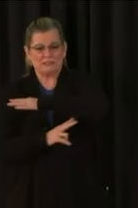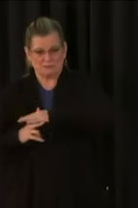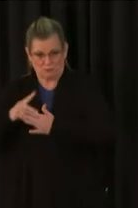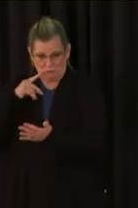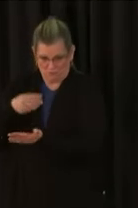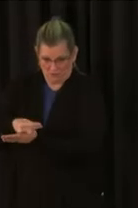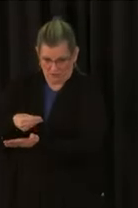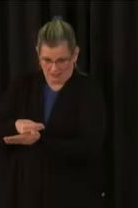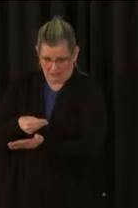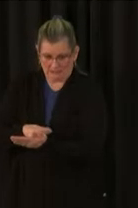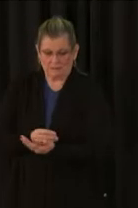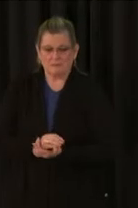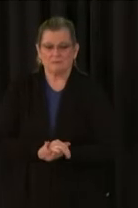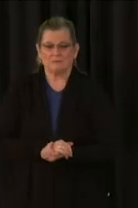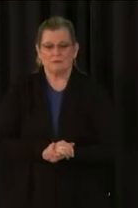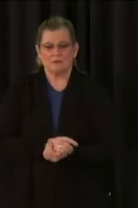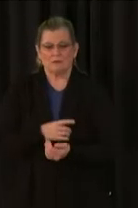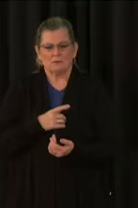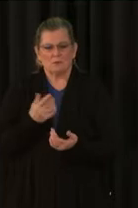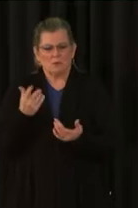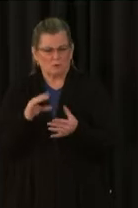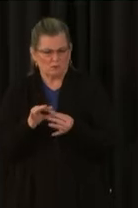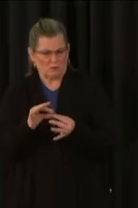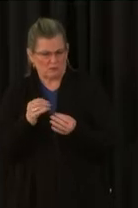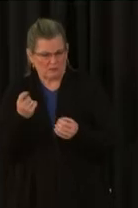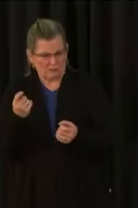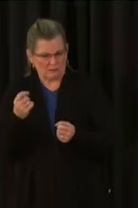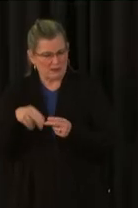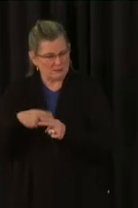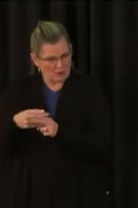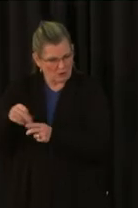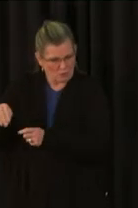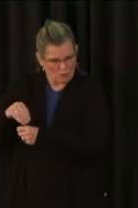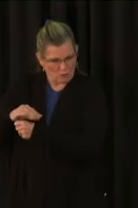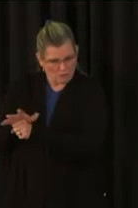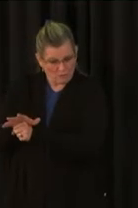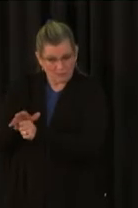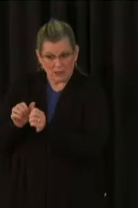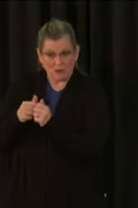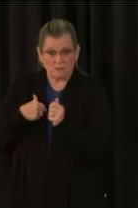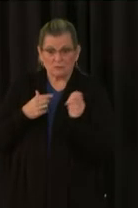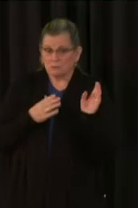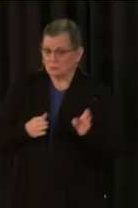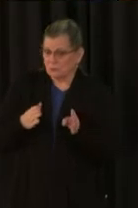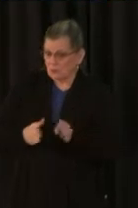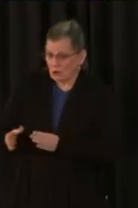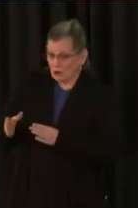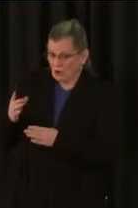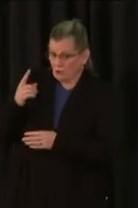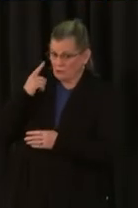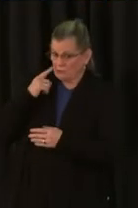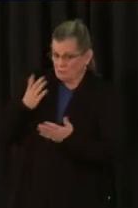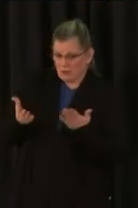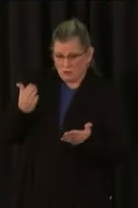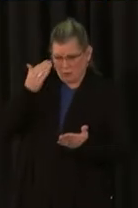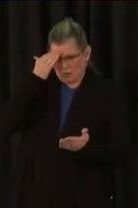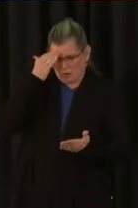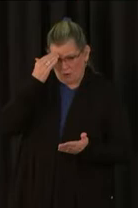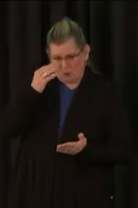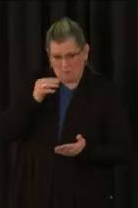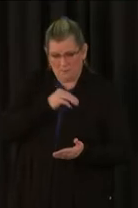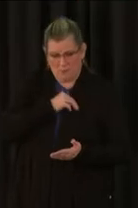what's happening in the district, what happened last week, and how we're preparing for the days ahead. So as you may know, Mayor